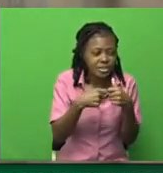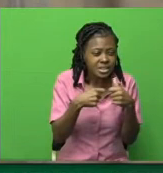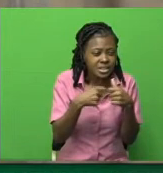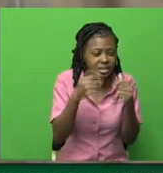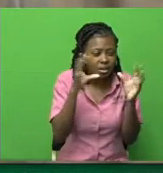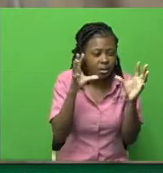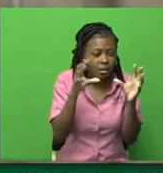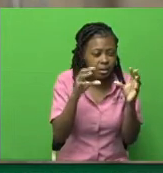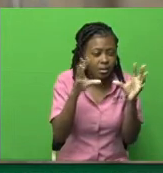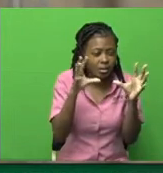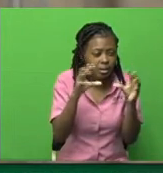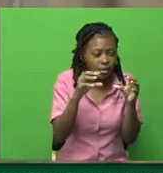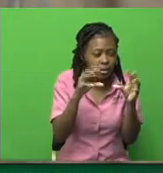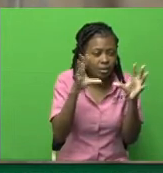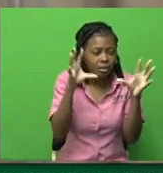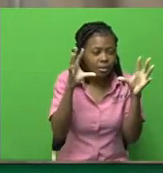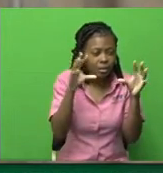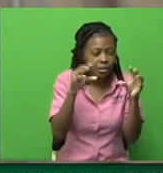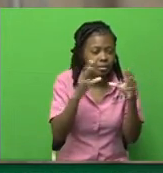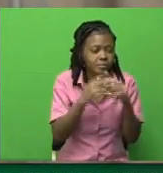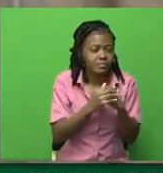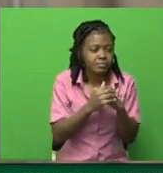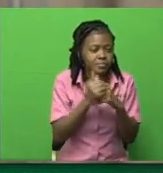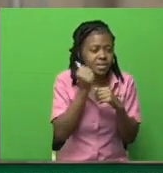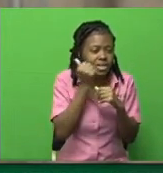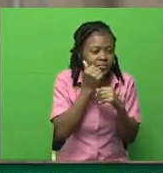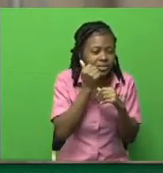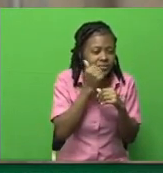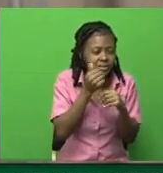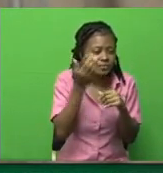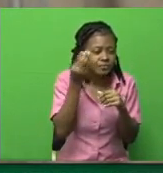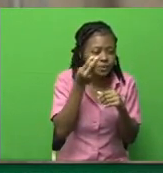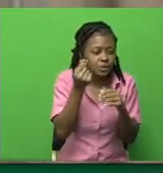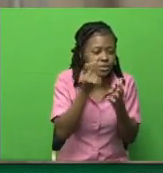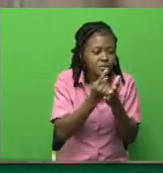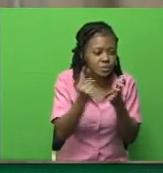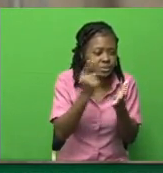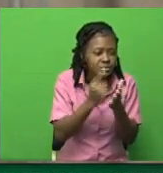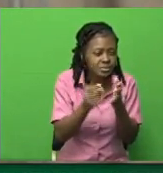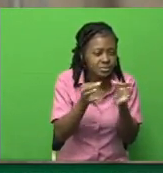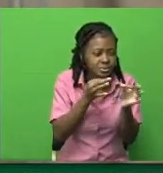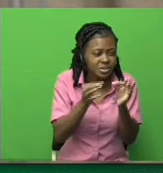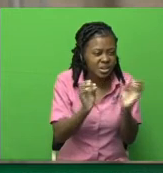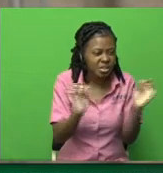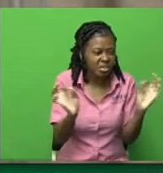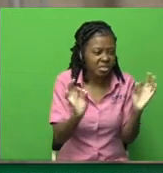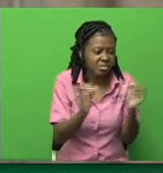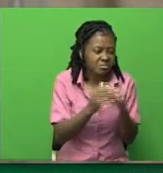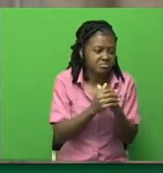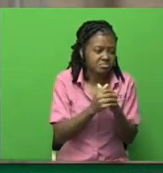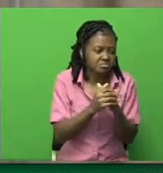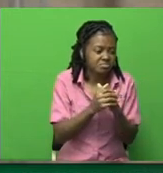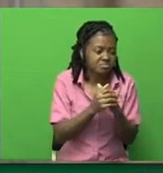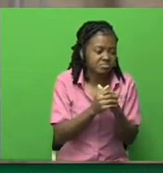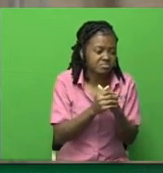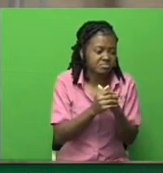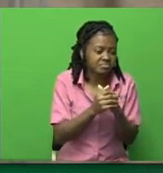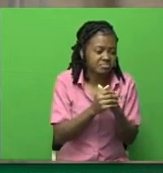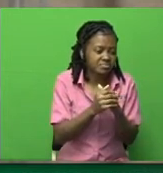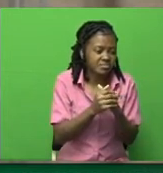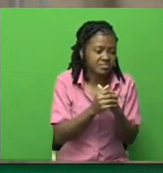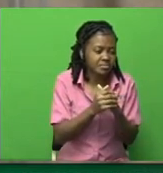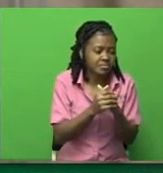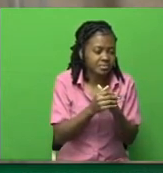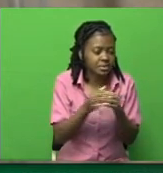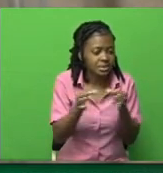past couple weeks Mr Deputy speaker no explanation the member told us what was contained in the